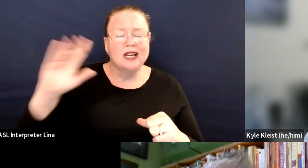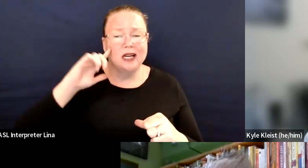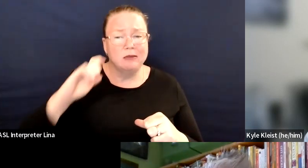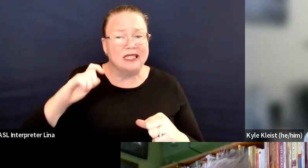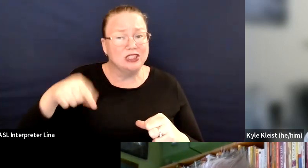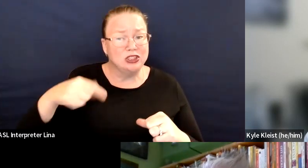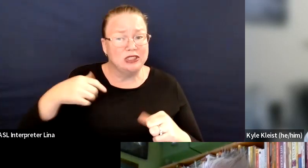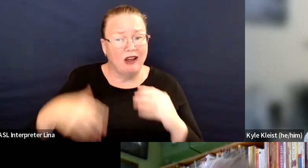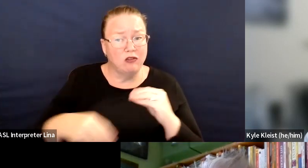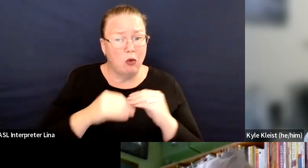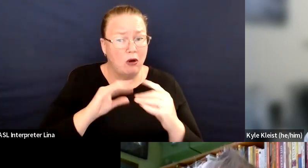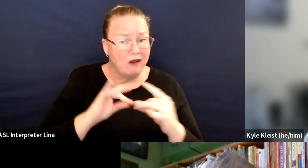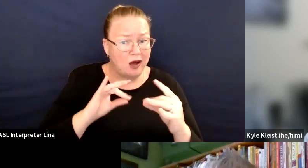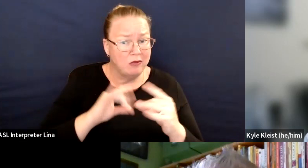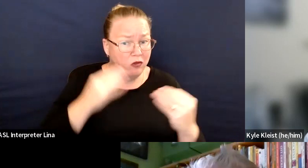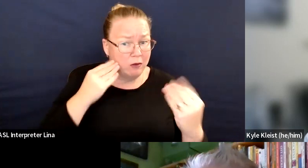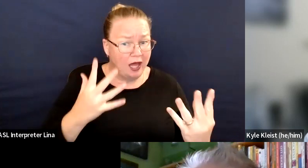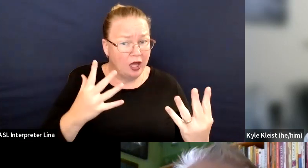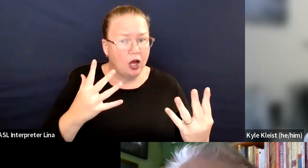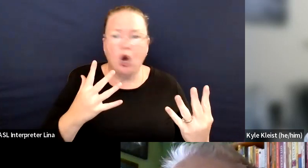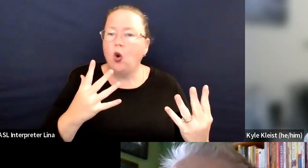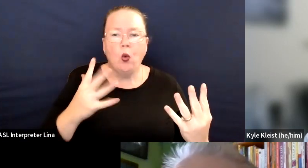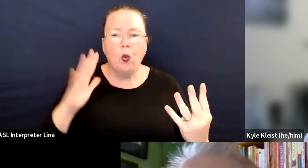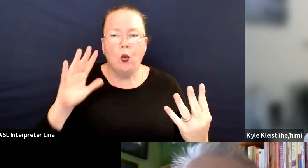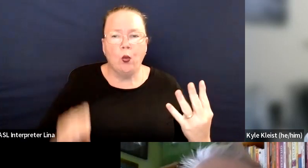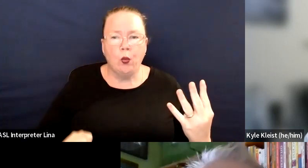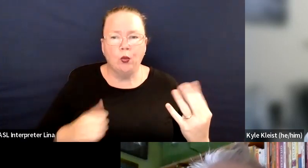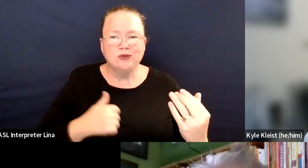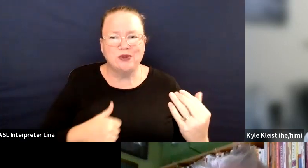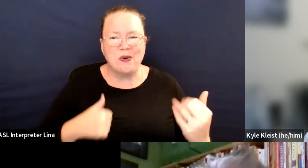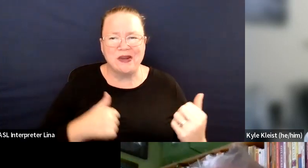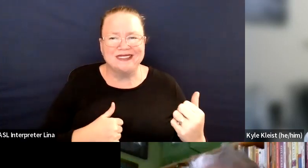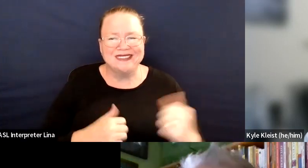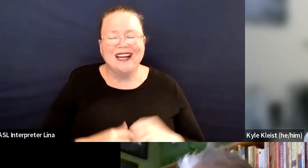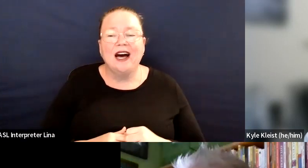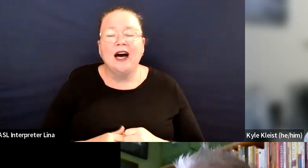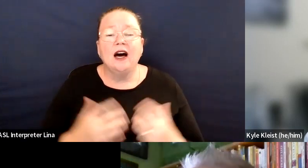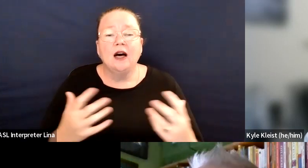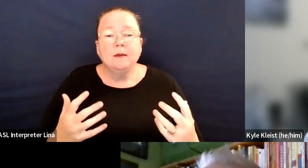an additional comment or information. Well, never mind, it just went down, I'm sorry.